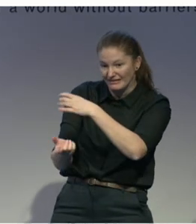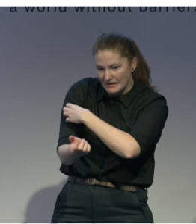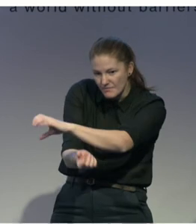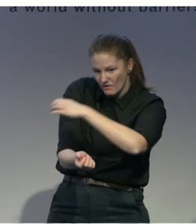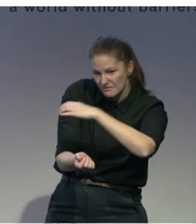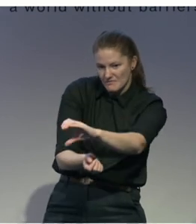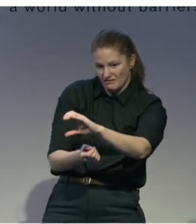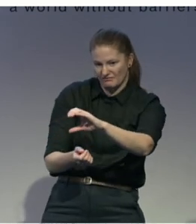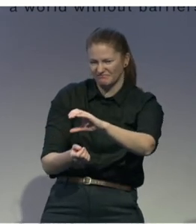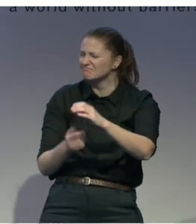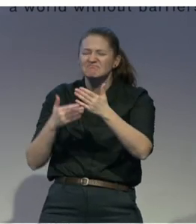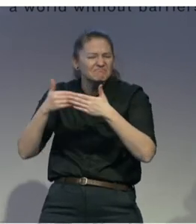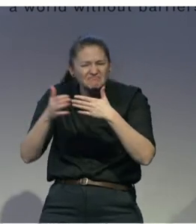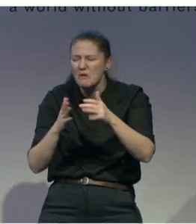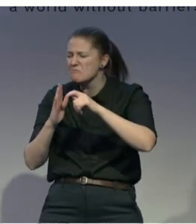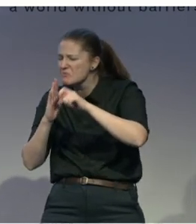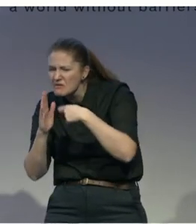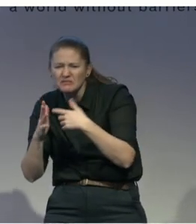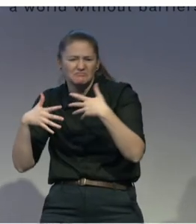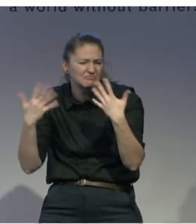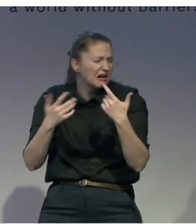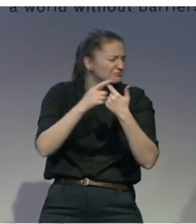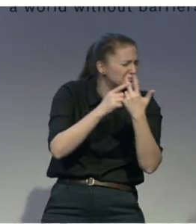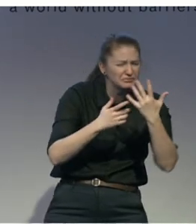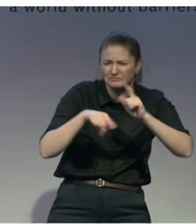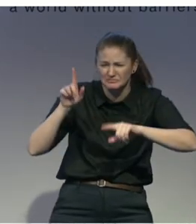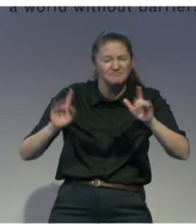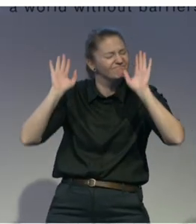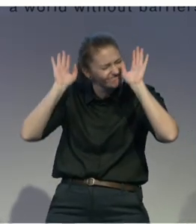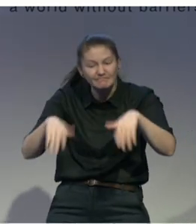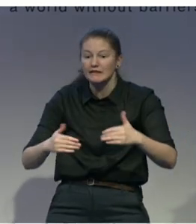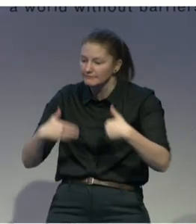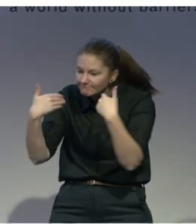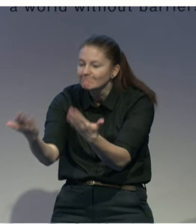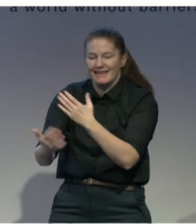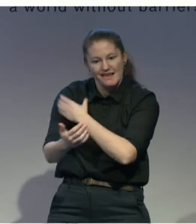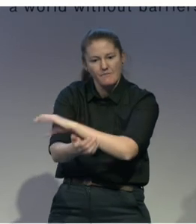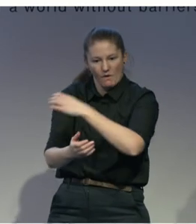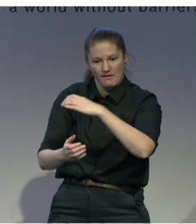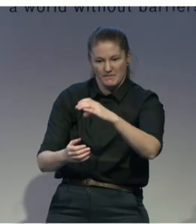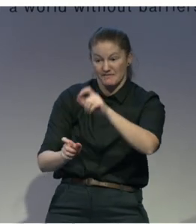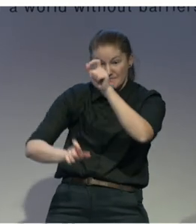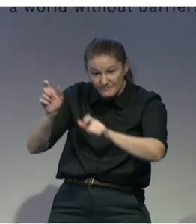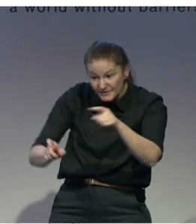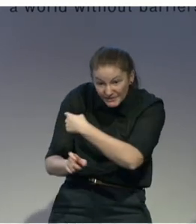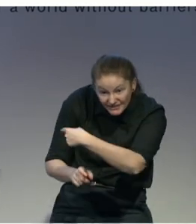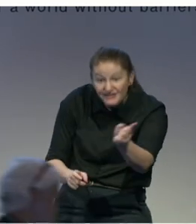think, do only this. Give opportunities to the people, and they take this opportunity and